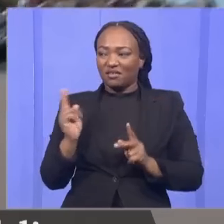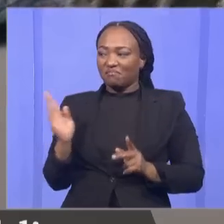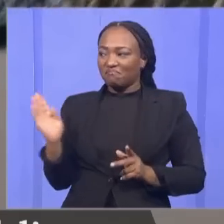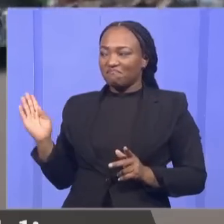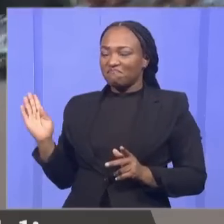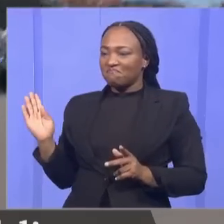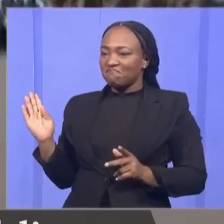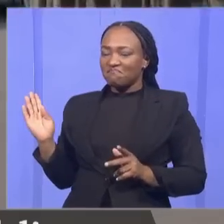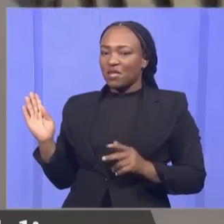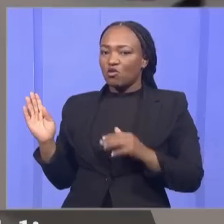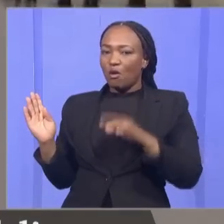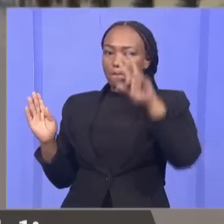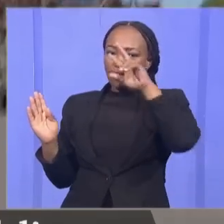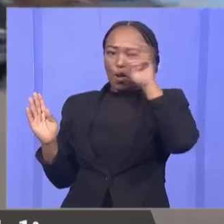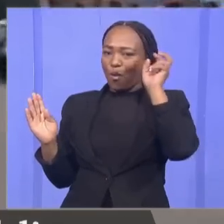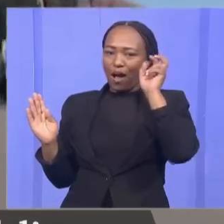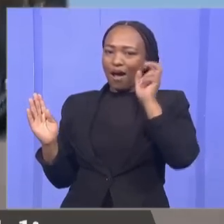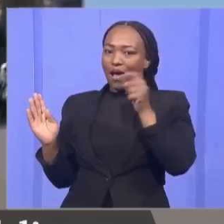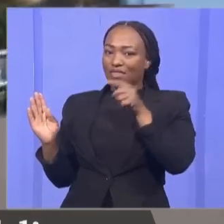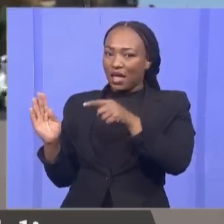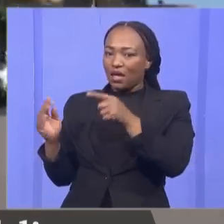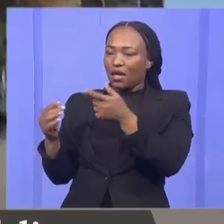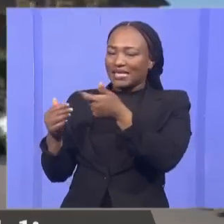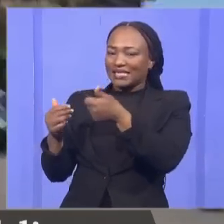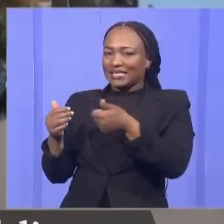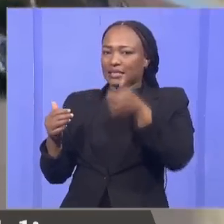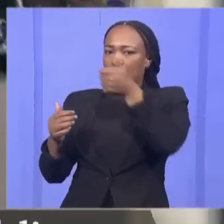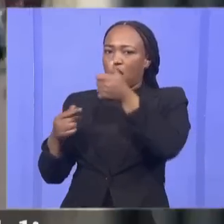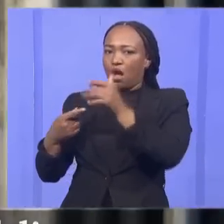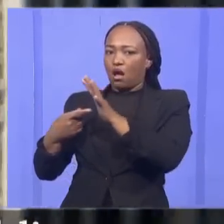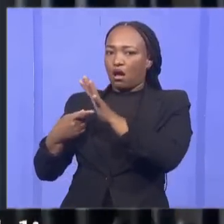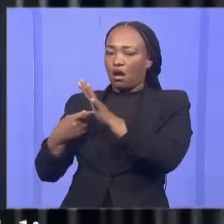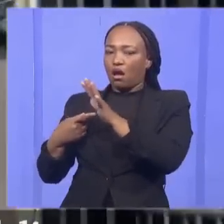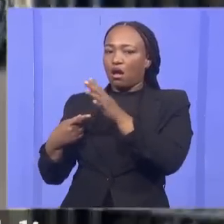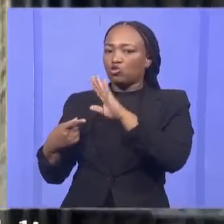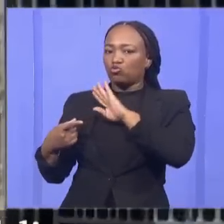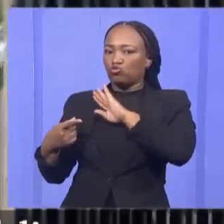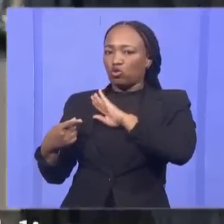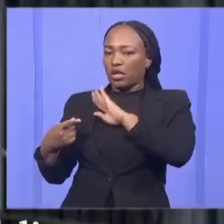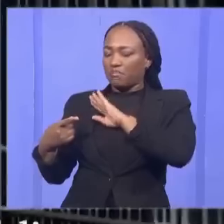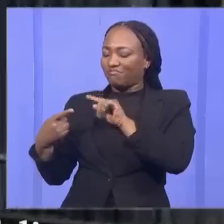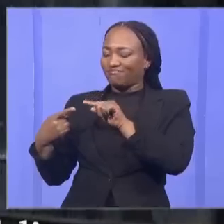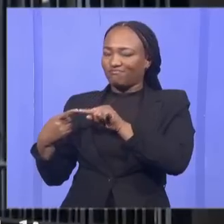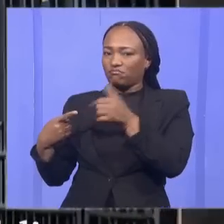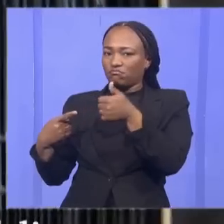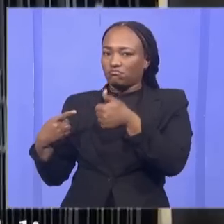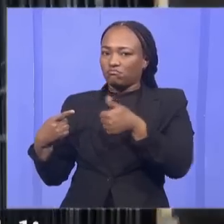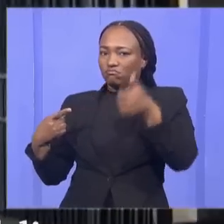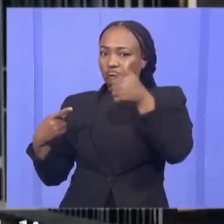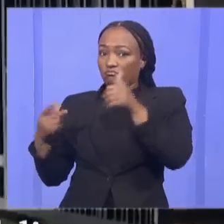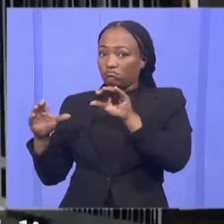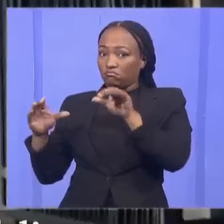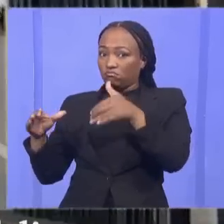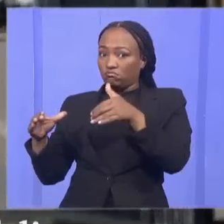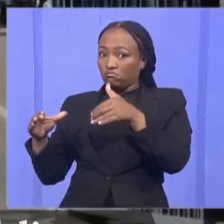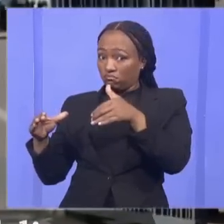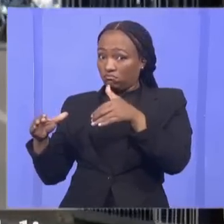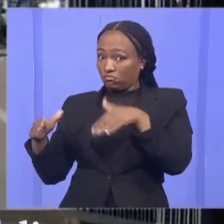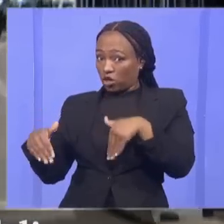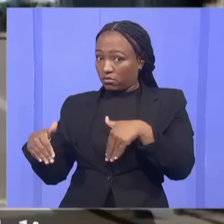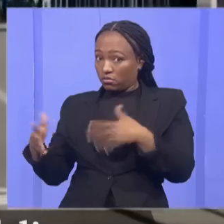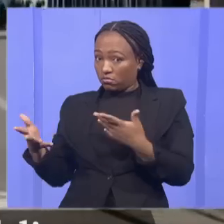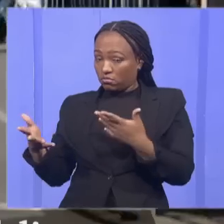are now the most senior in terms of rank, as you'd been explaining to us. Well, Not now yet. this is